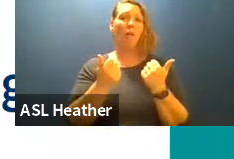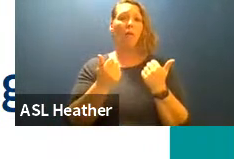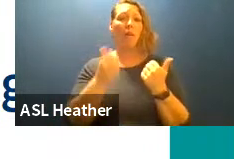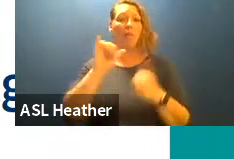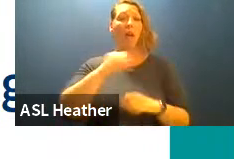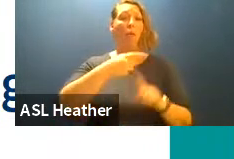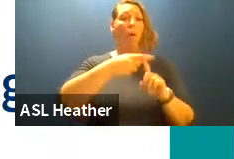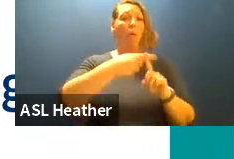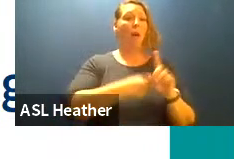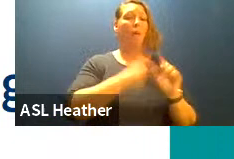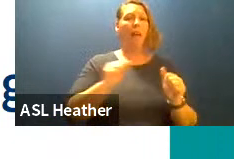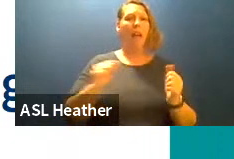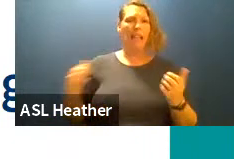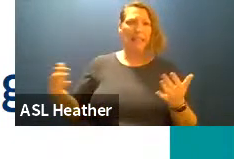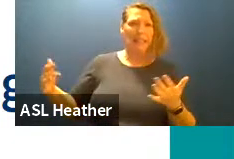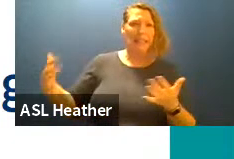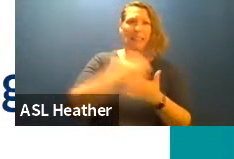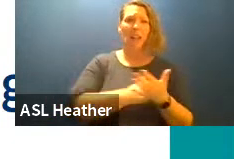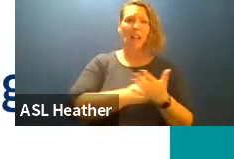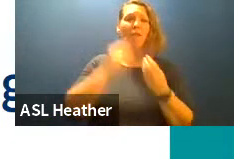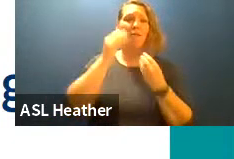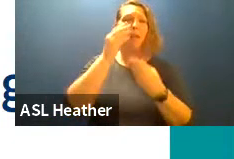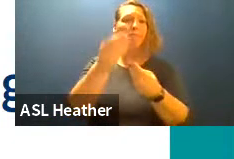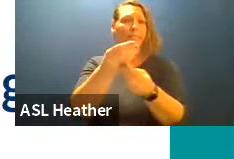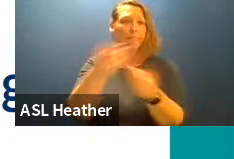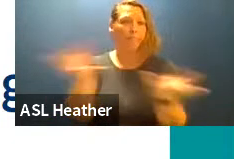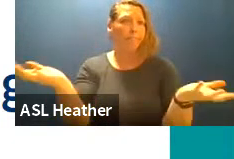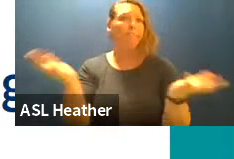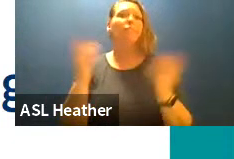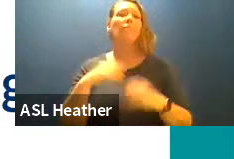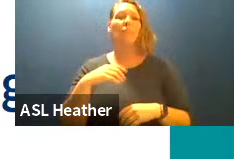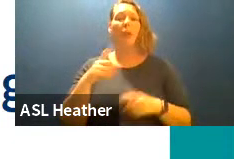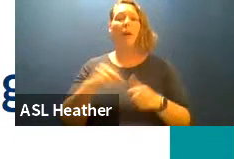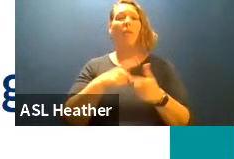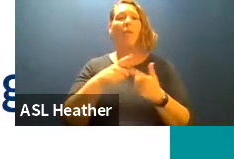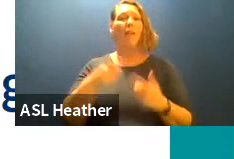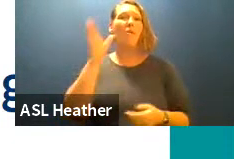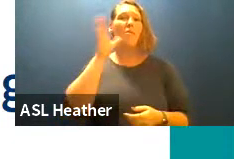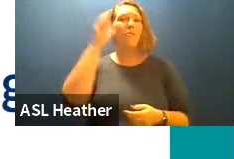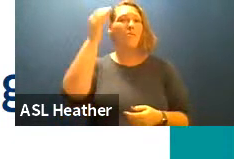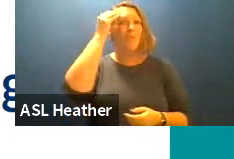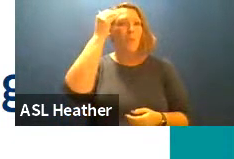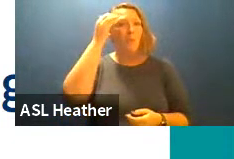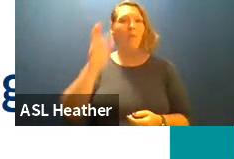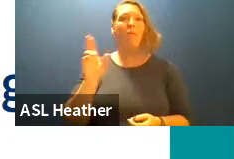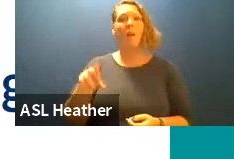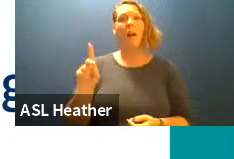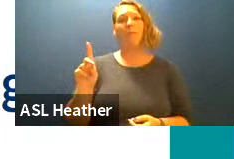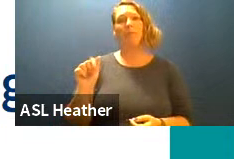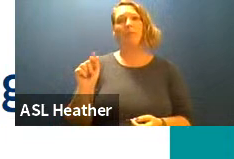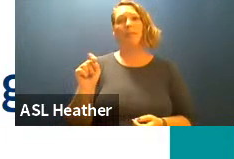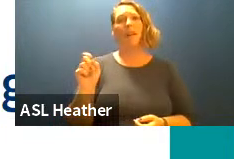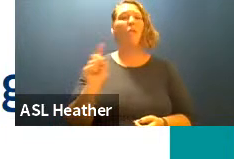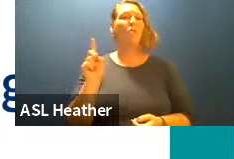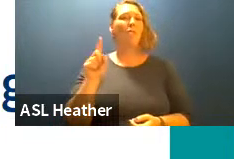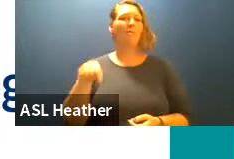month, get information to you so you can know and be up to date where the program is at.